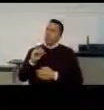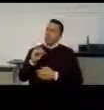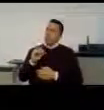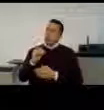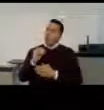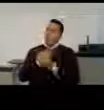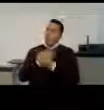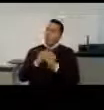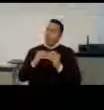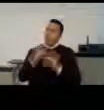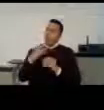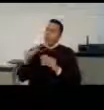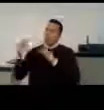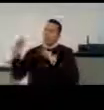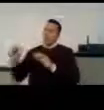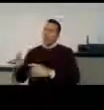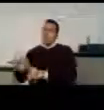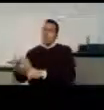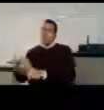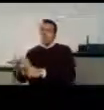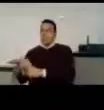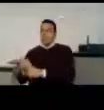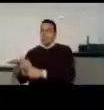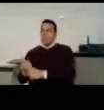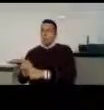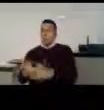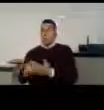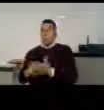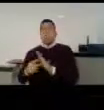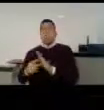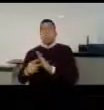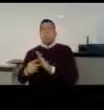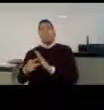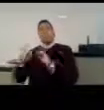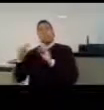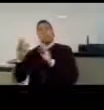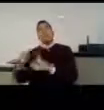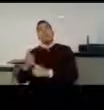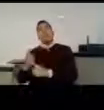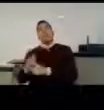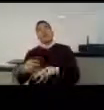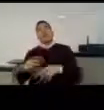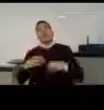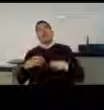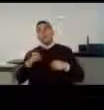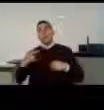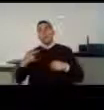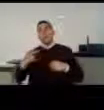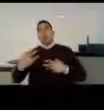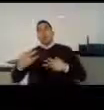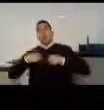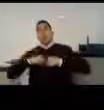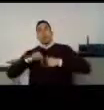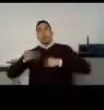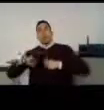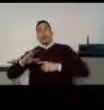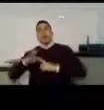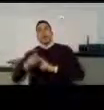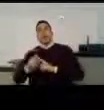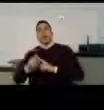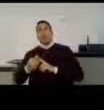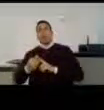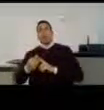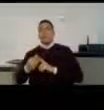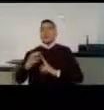the tutoring of and the professors themselves. Doesn't mean the professor accepts or embraces that